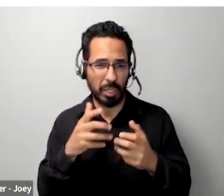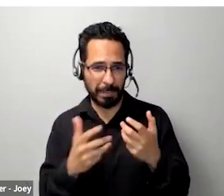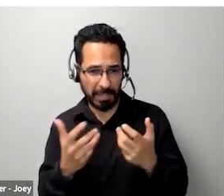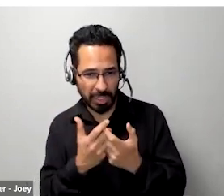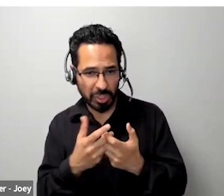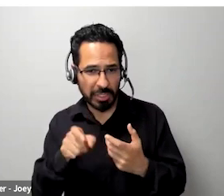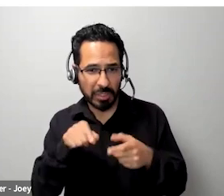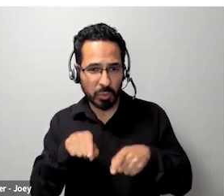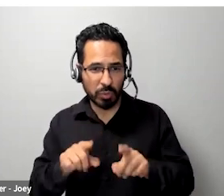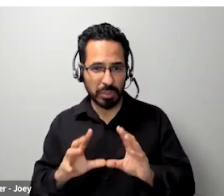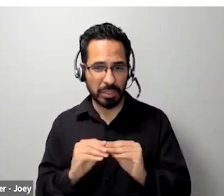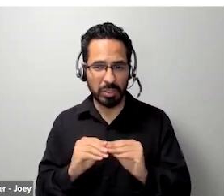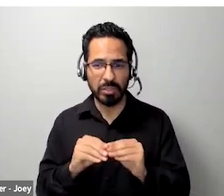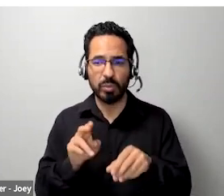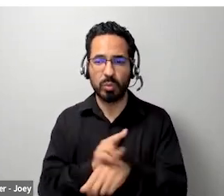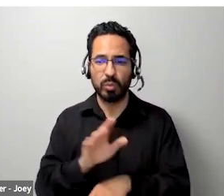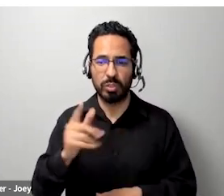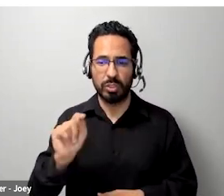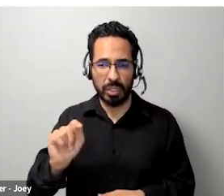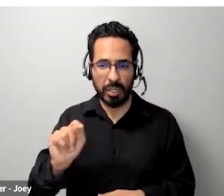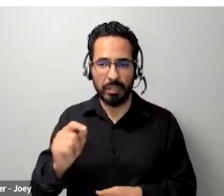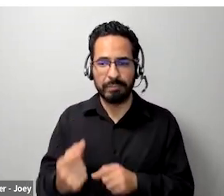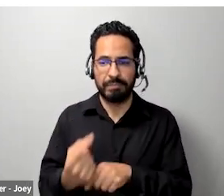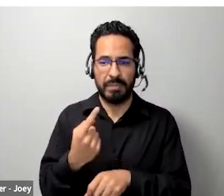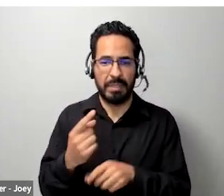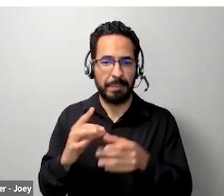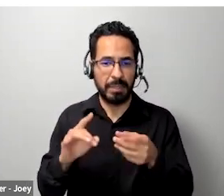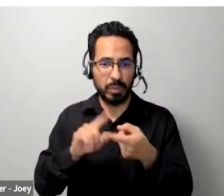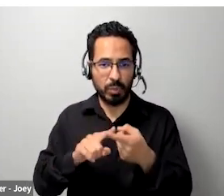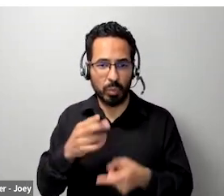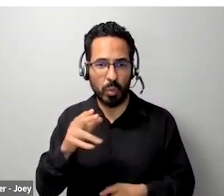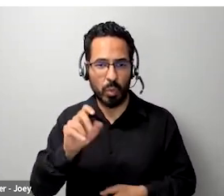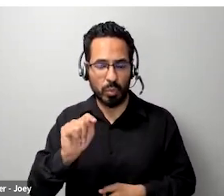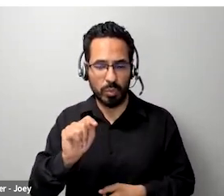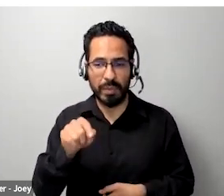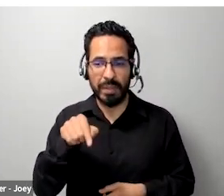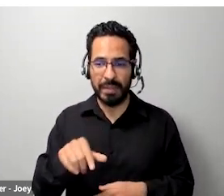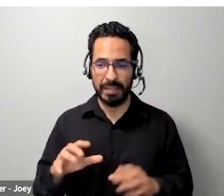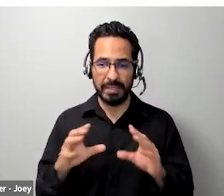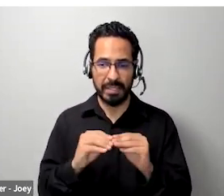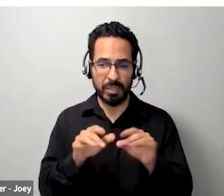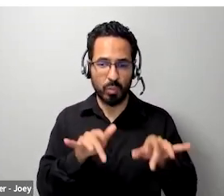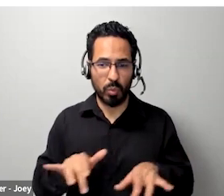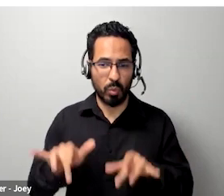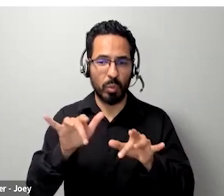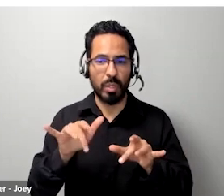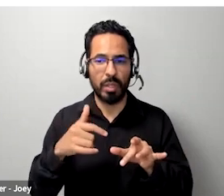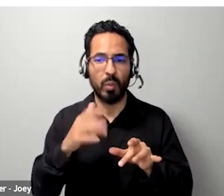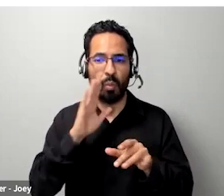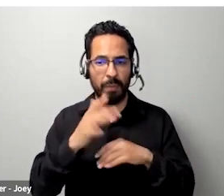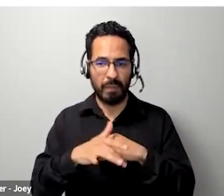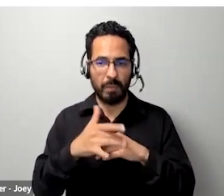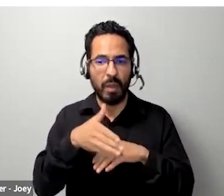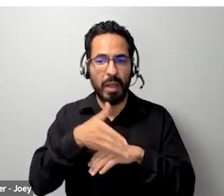during the session, use the chat feature and send a message to the hosts. This session is recorded and will be made available after